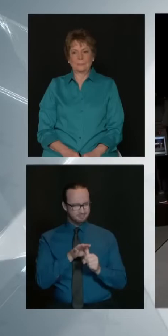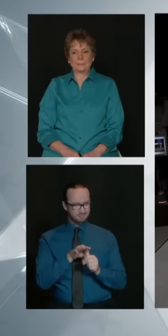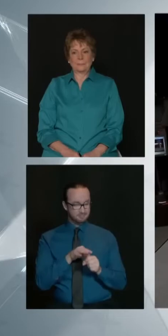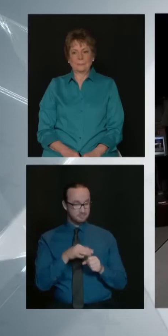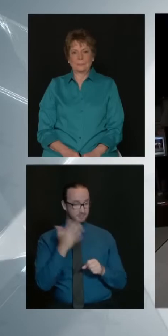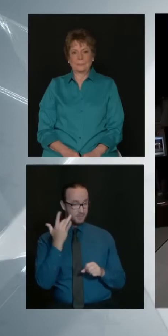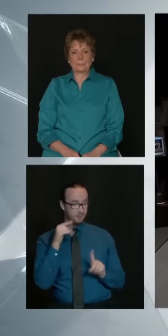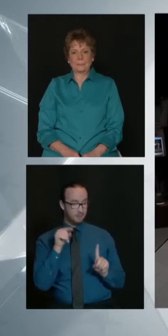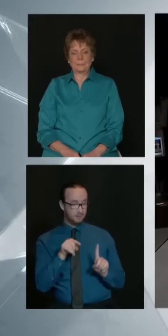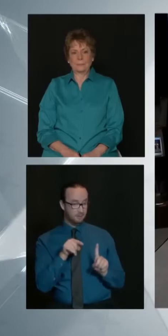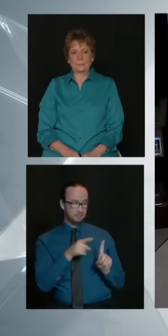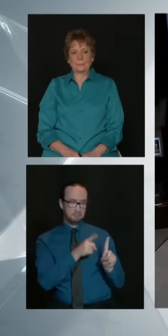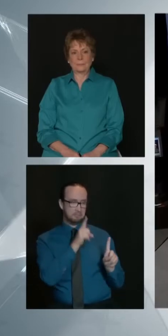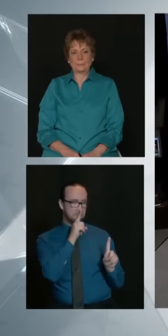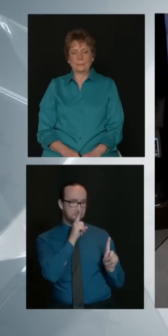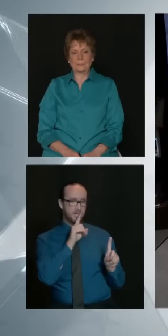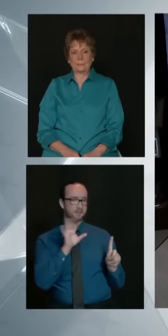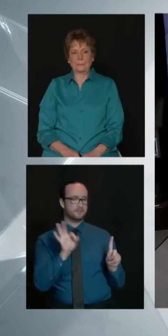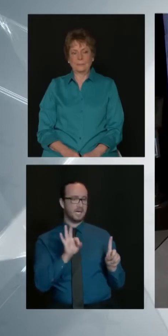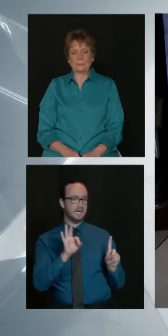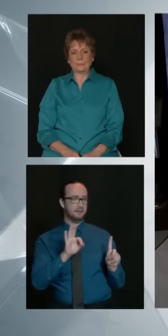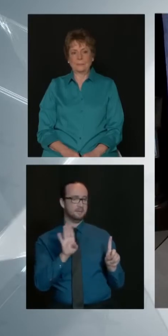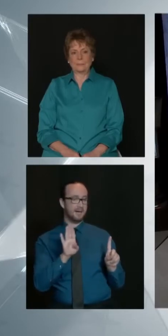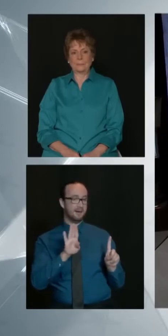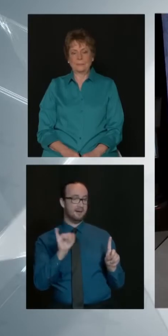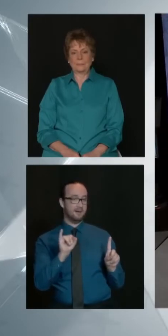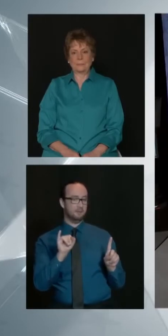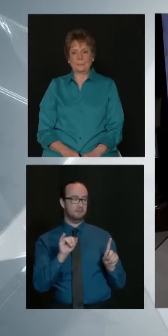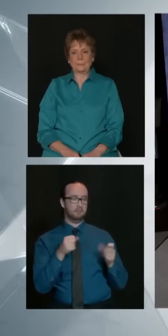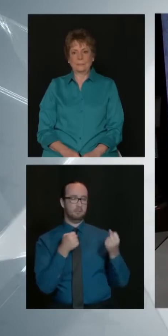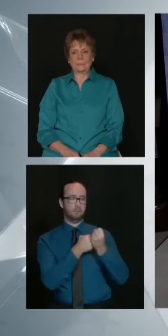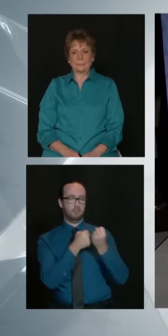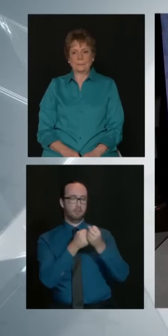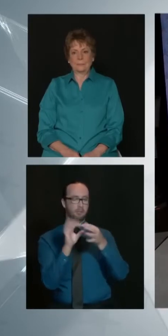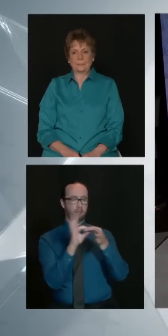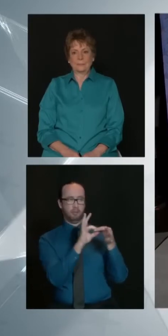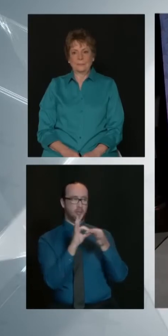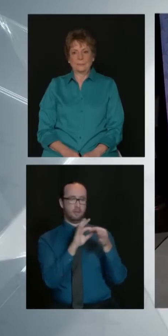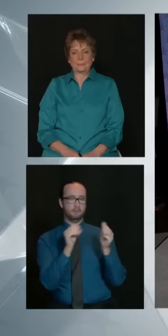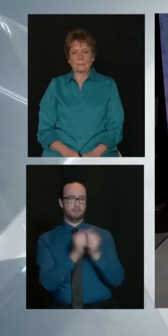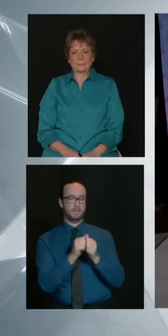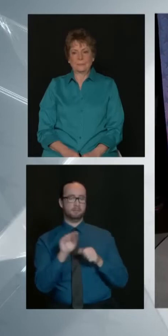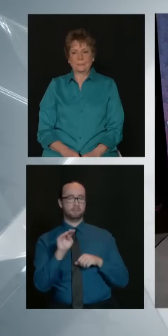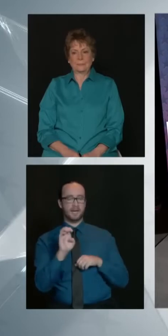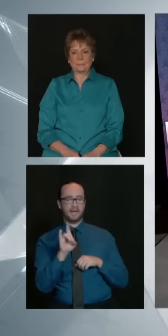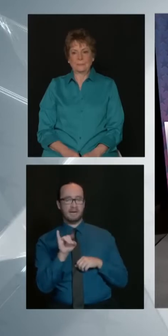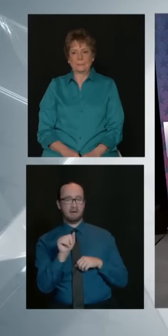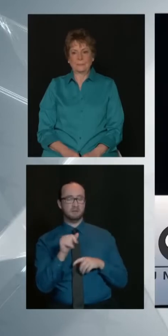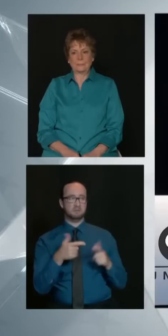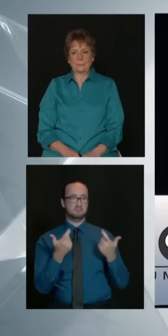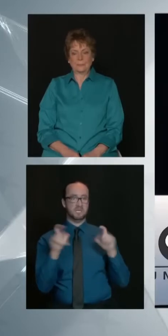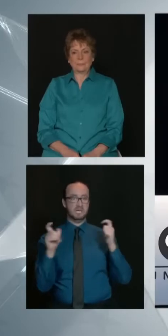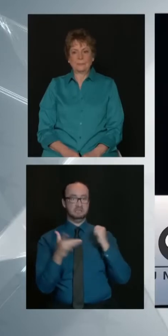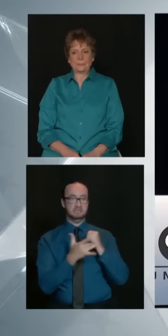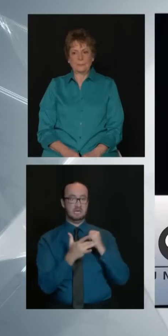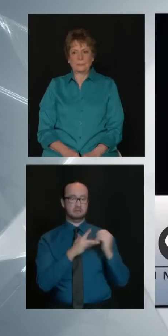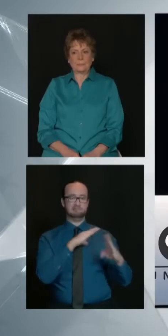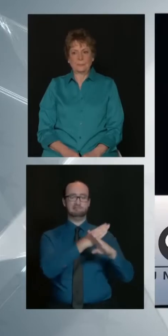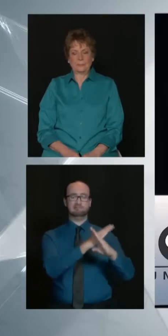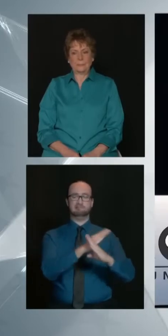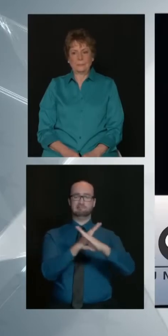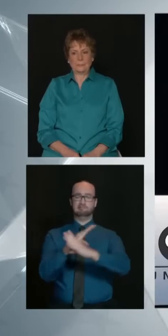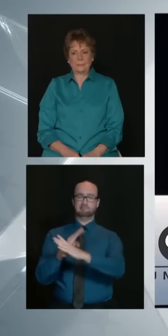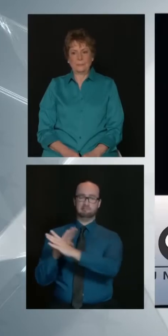FBI working with big tech, working with the media to suppress, to censor true information about Hunter